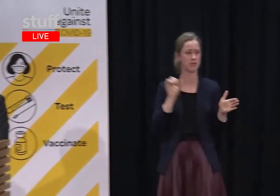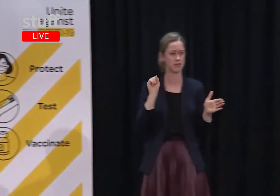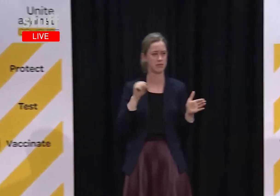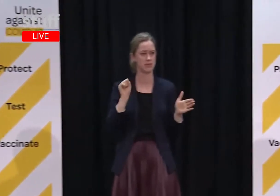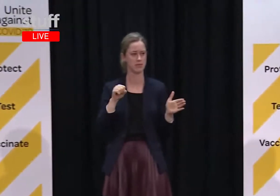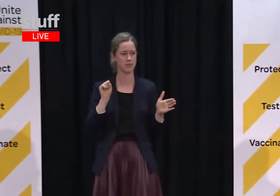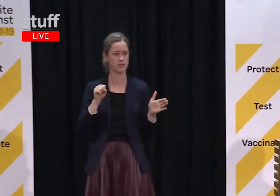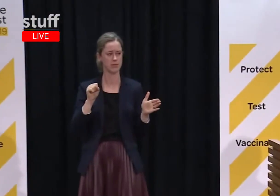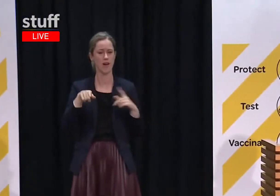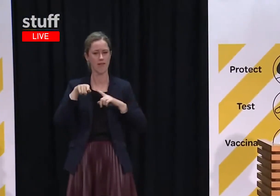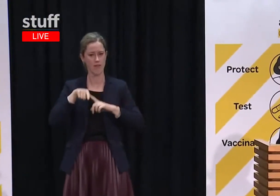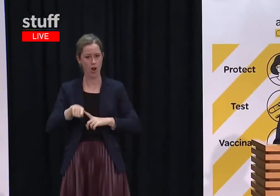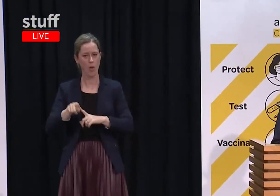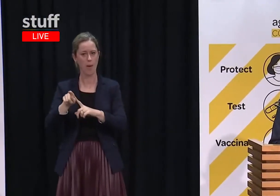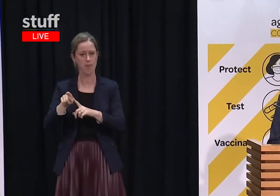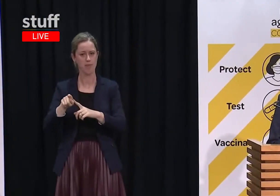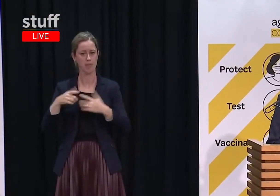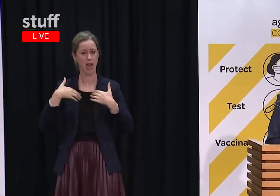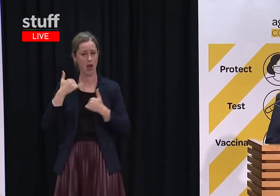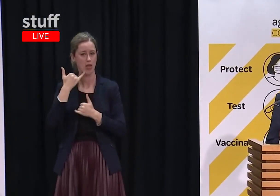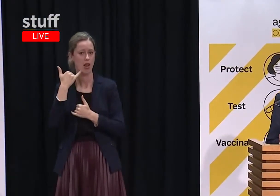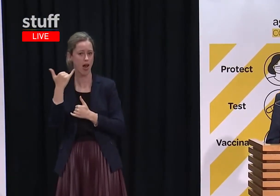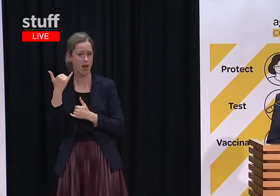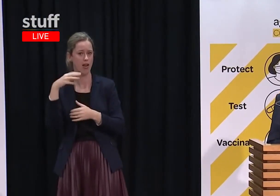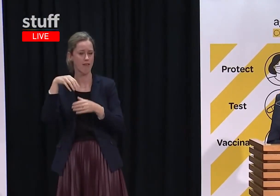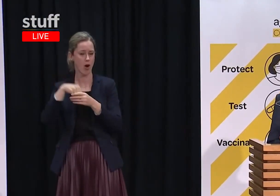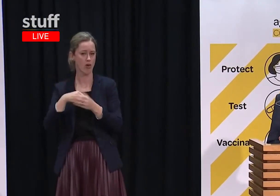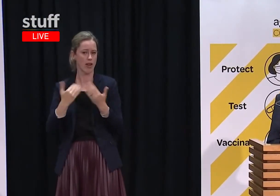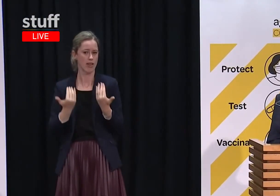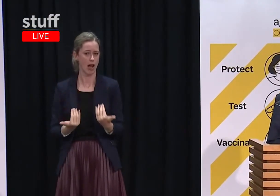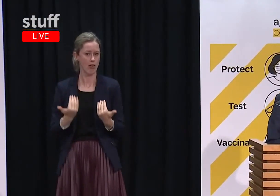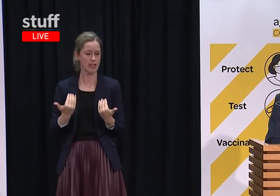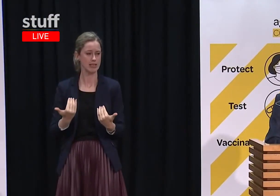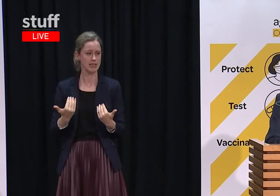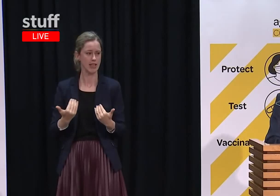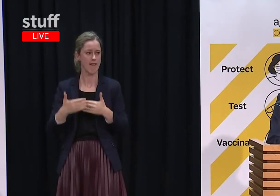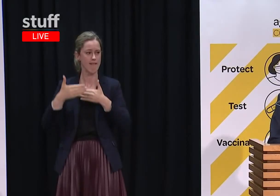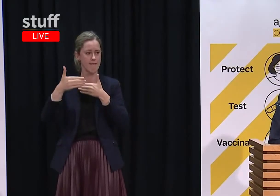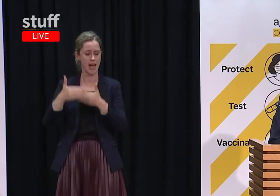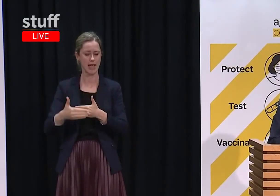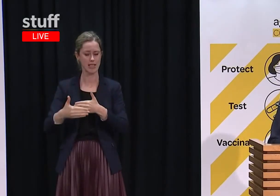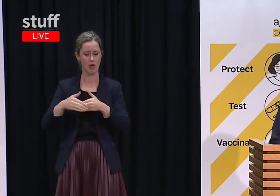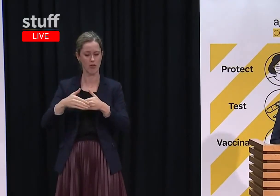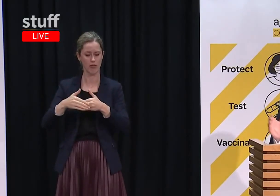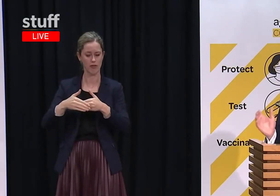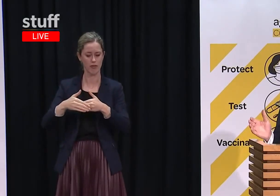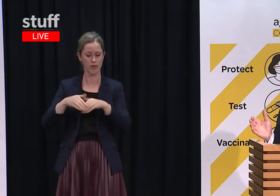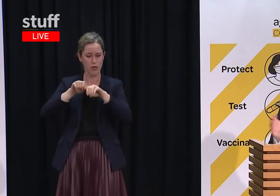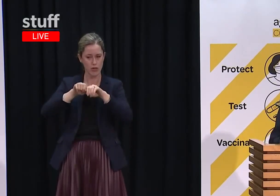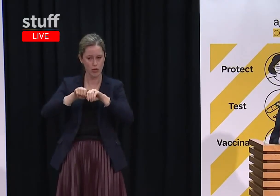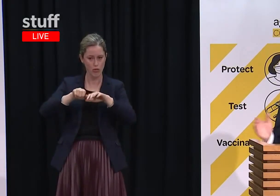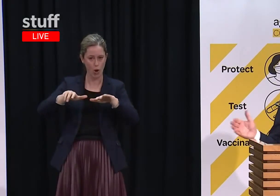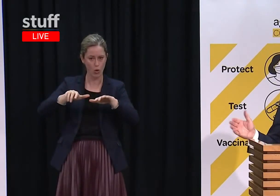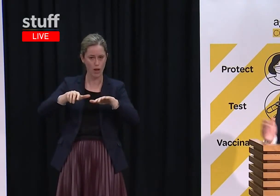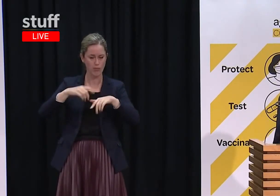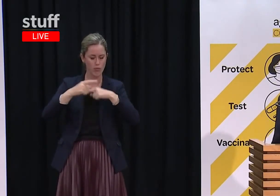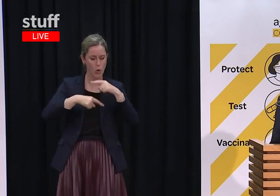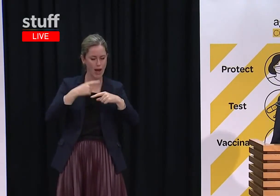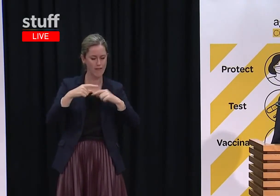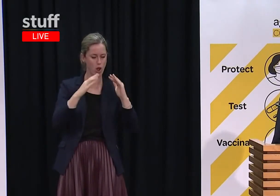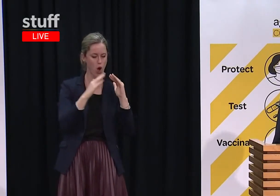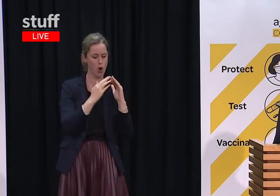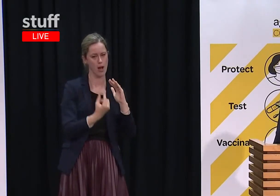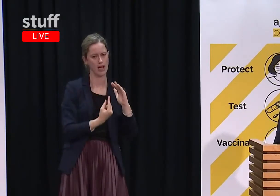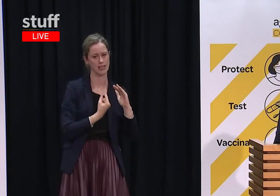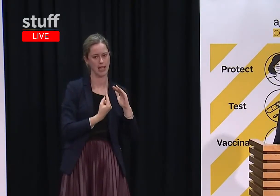so just to follow on from that, Healthline is involved in the current phase of the rollout. As we move into that longer term